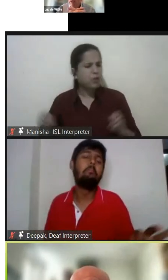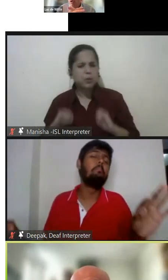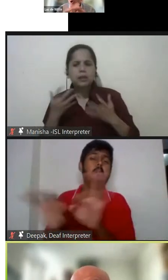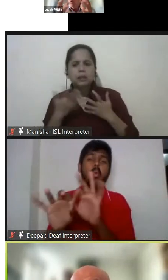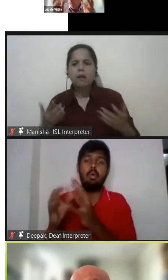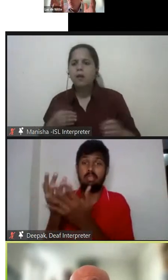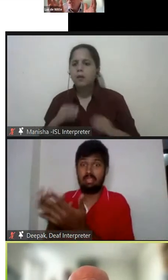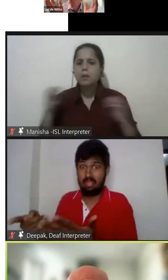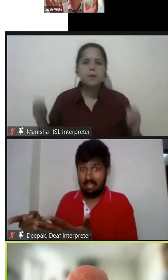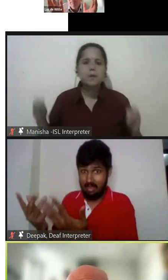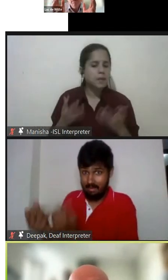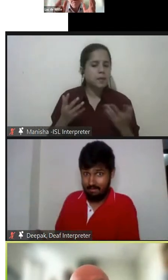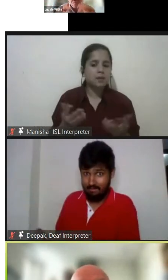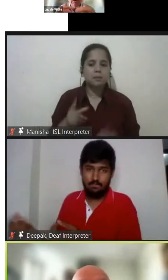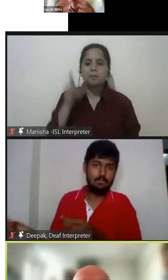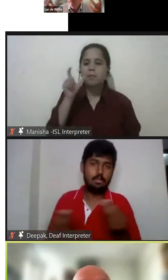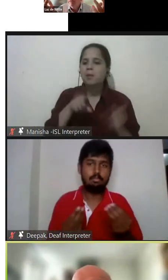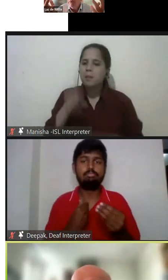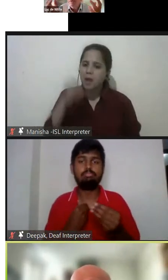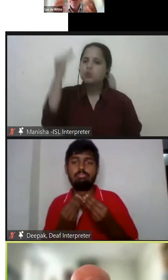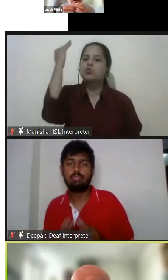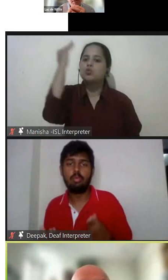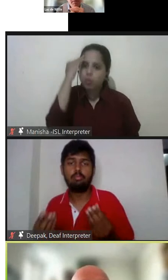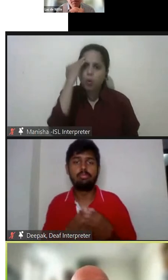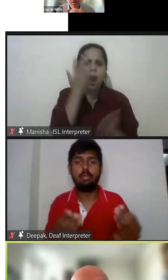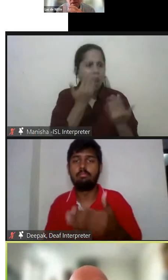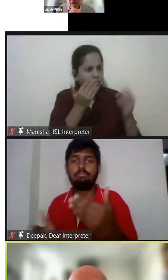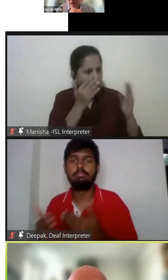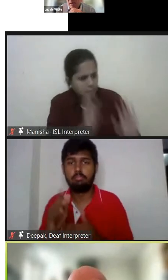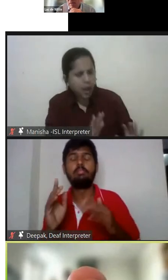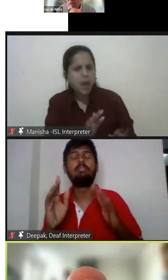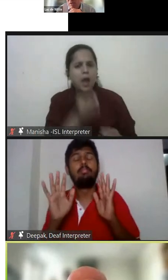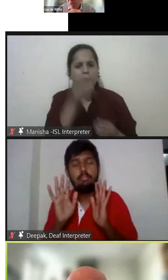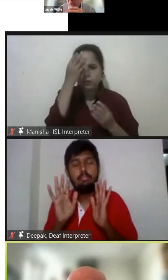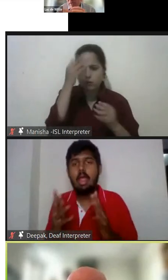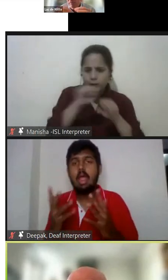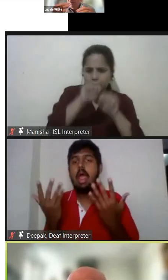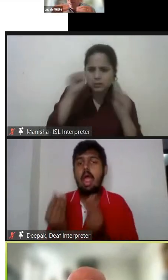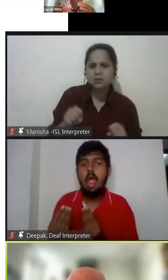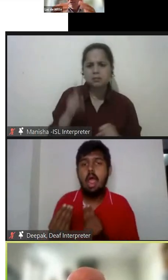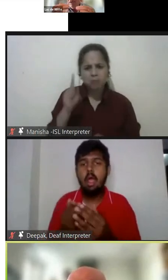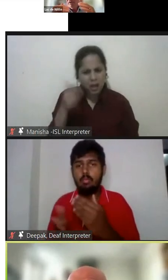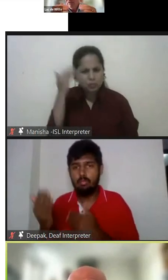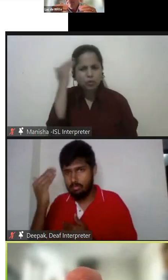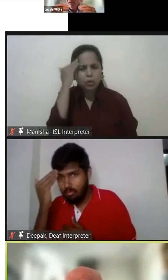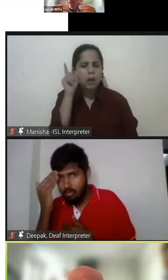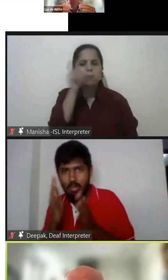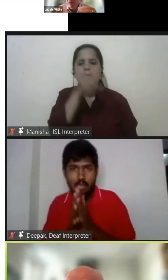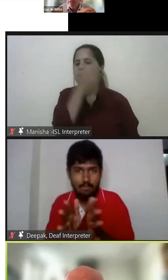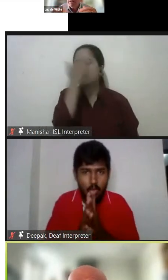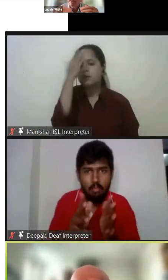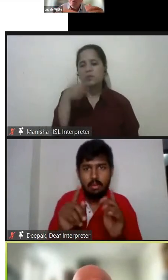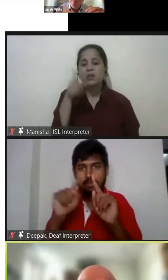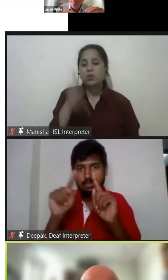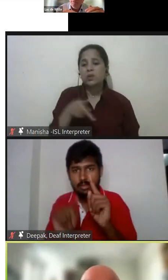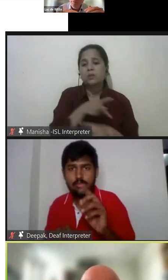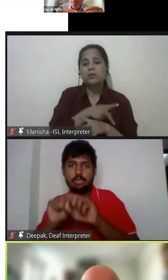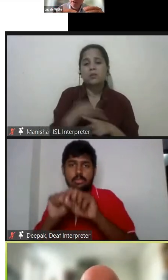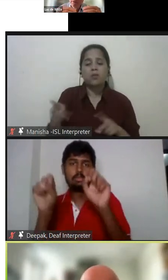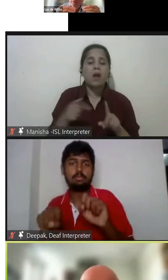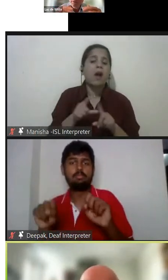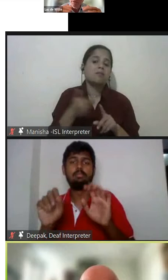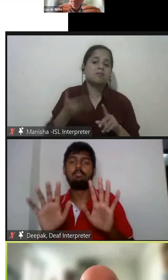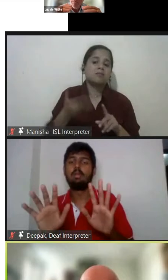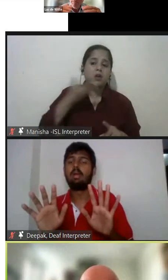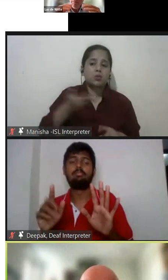People have to know what's available, so you need information systems, and you need professional advice. But as I said before,